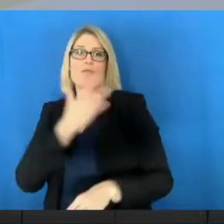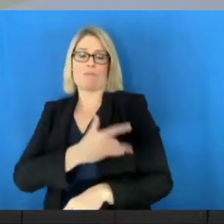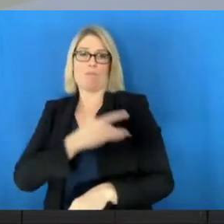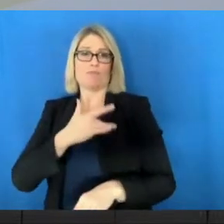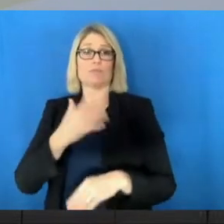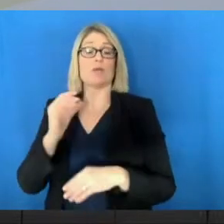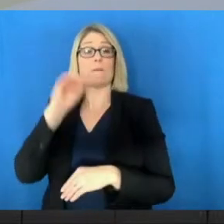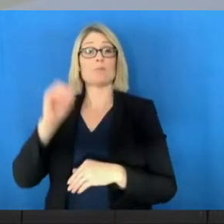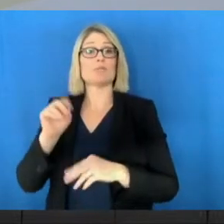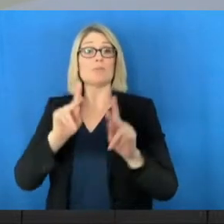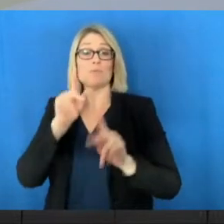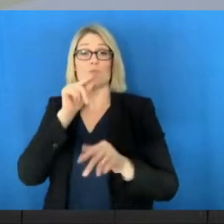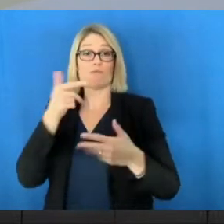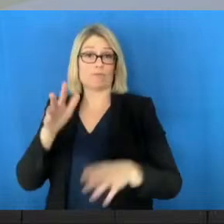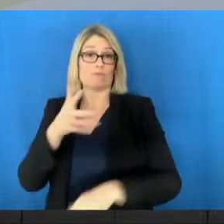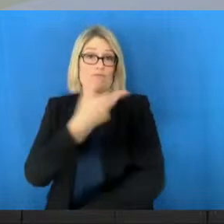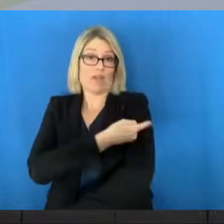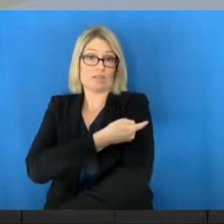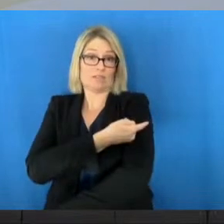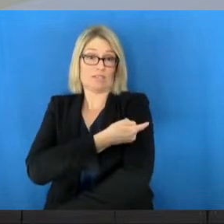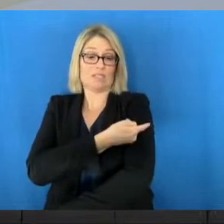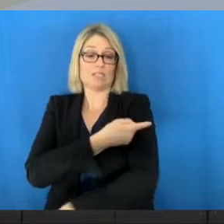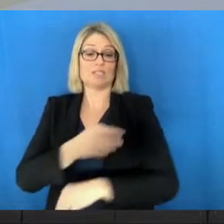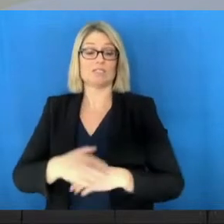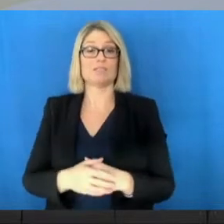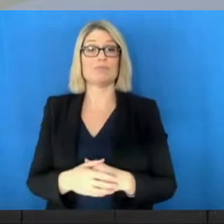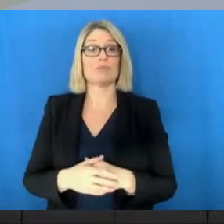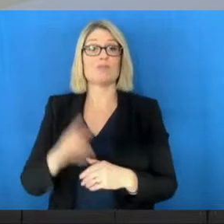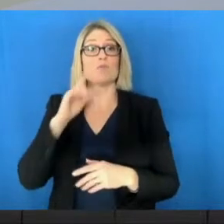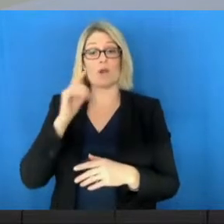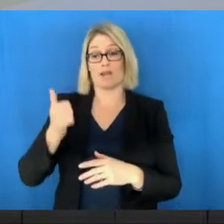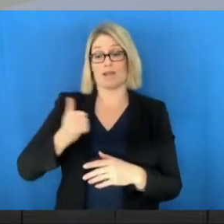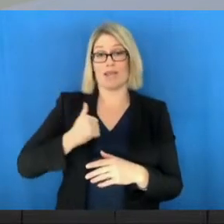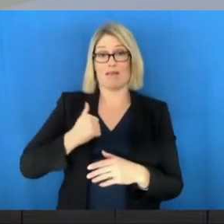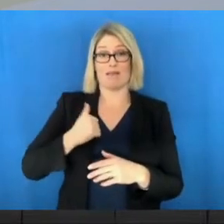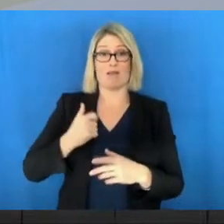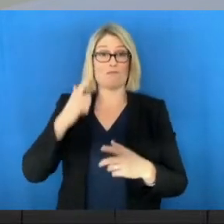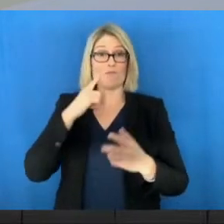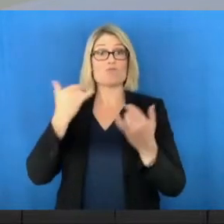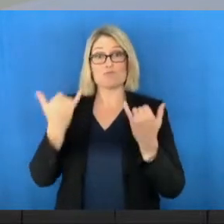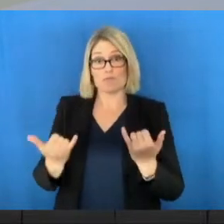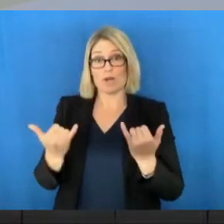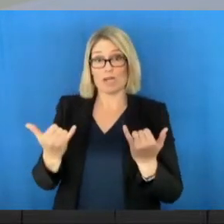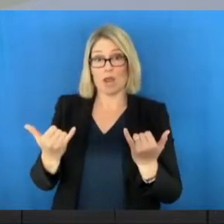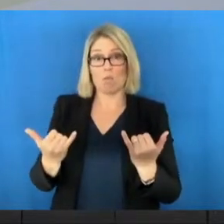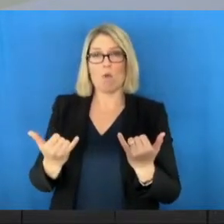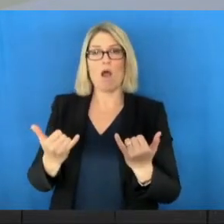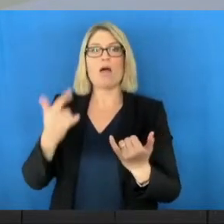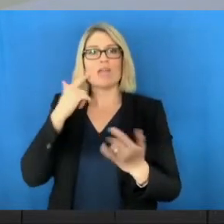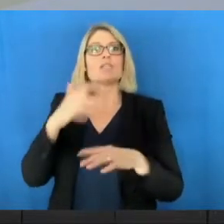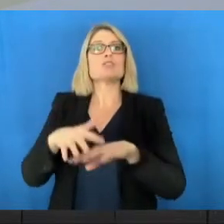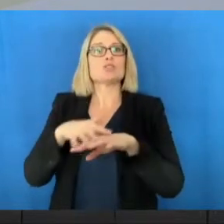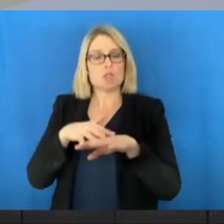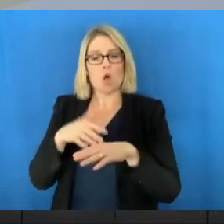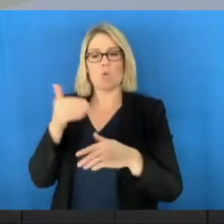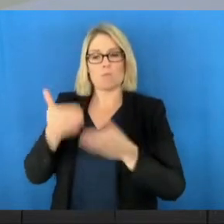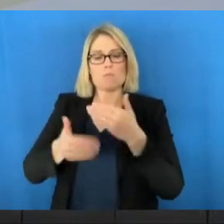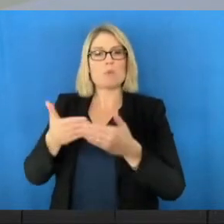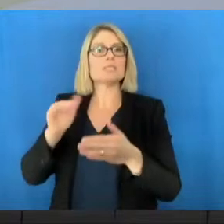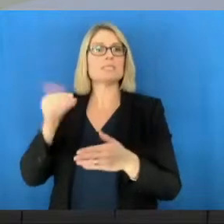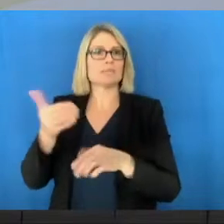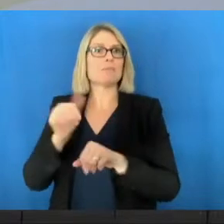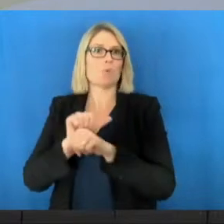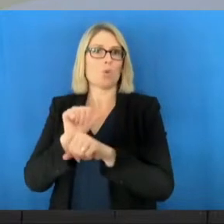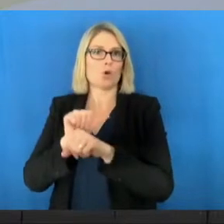people who've been vaccinated in this country to date, I think this slow and steady approach is working in that we have